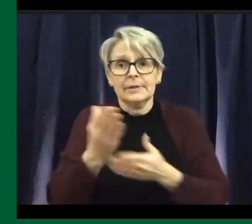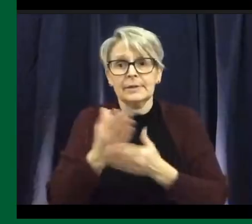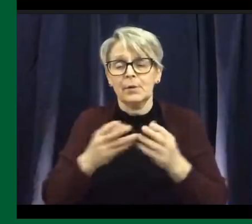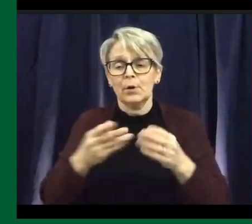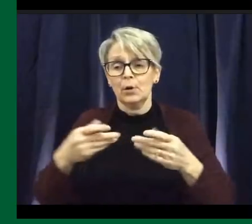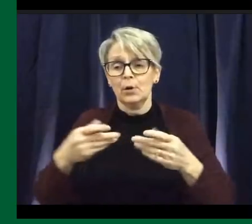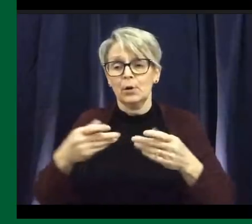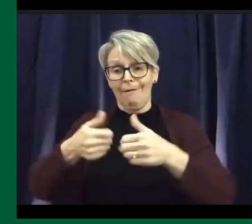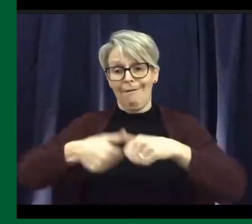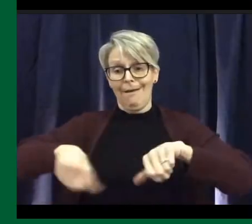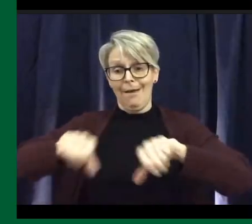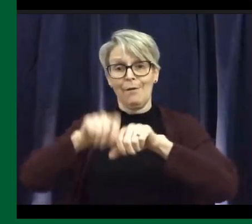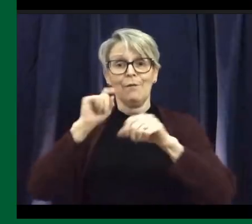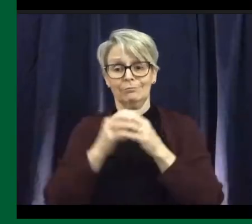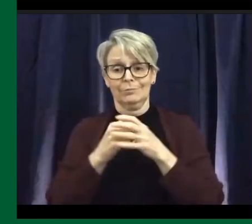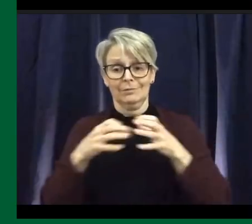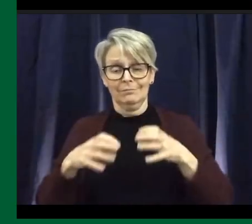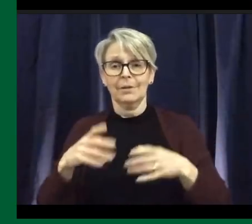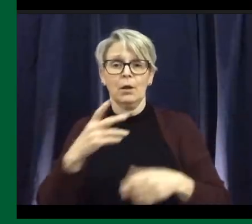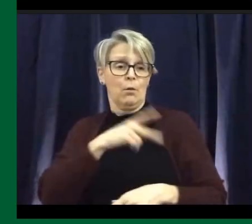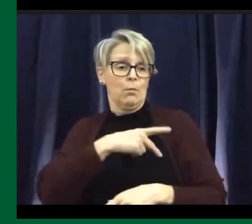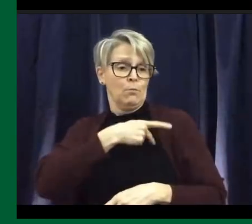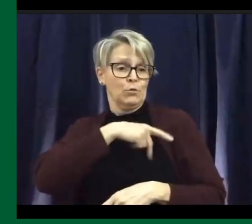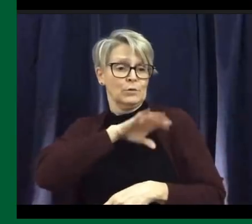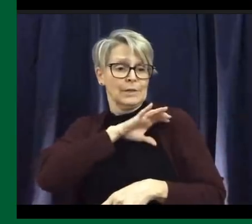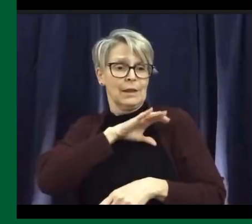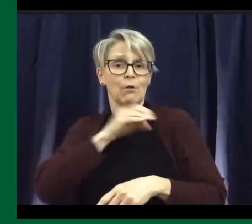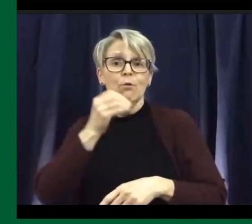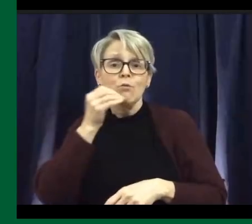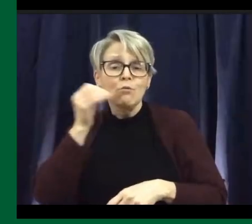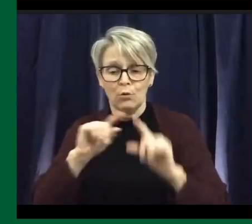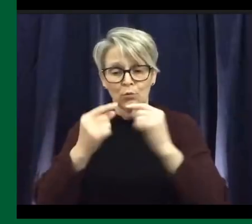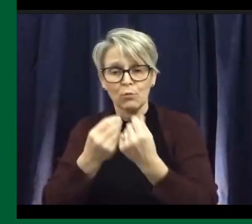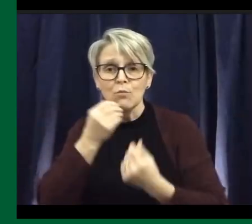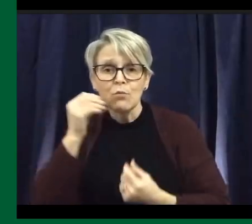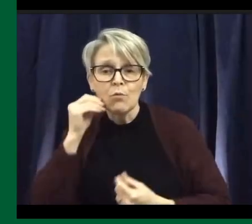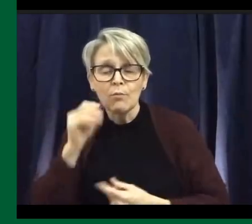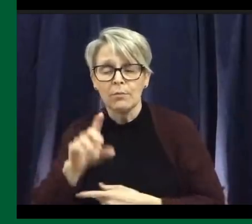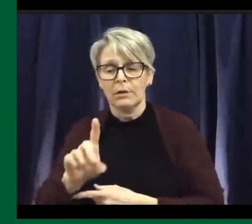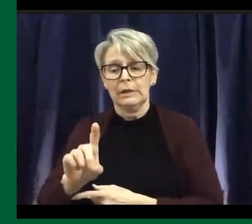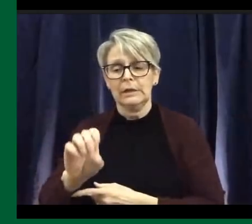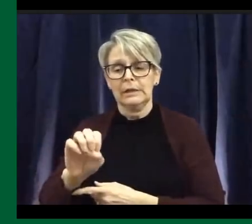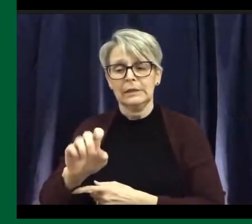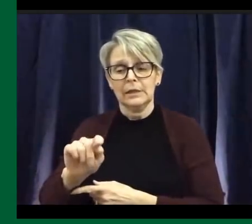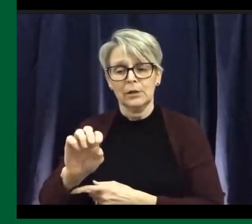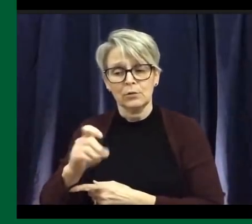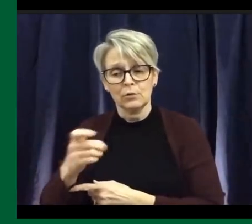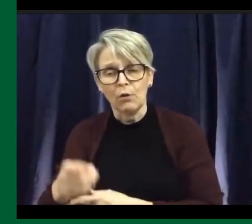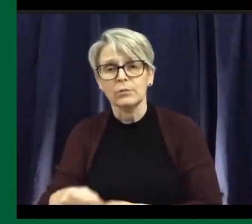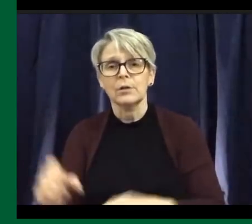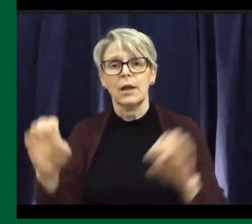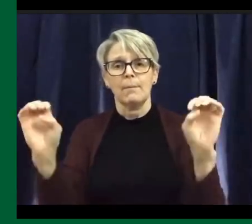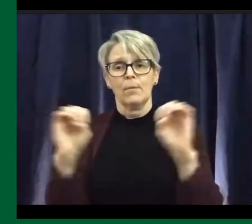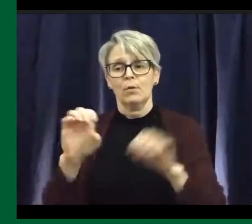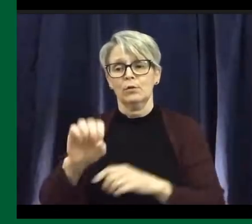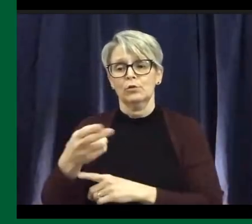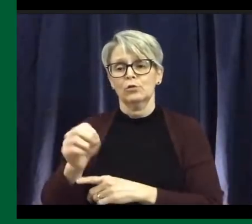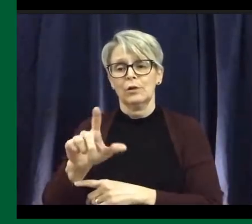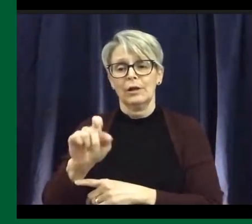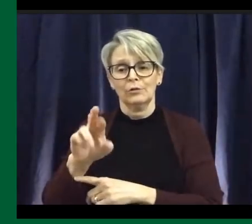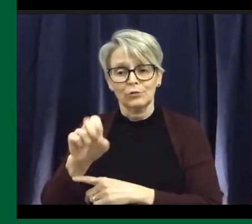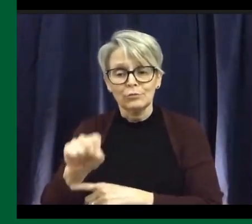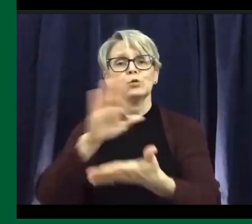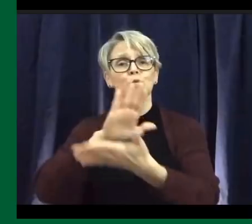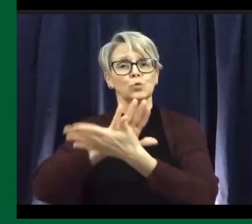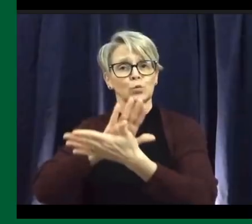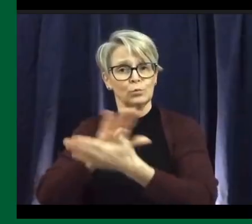included in this expansion include personal care homes, group homes, detox facilities, emergency shelters, and schools. Rapid tests